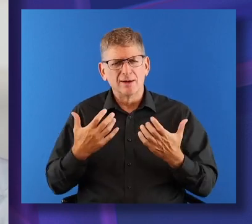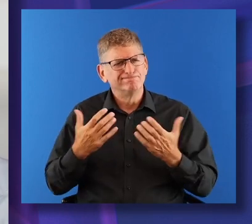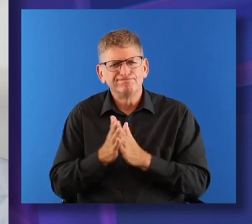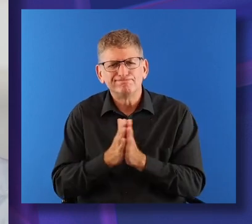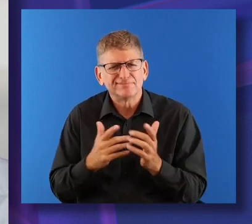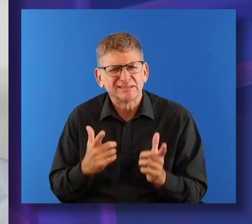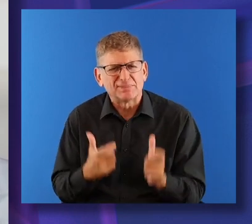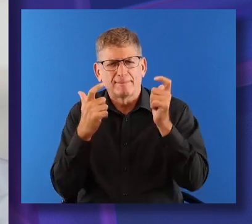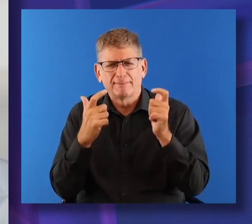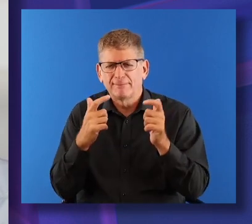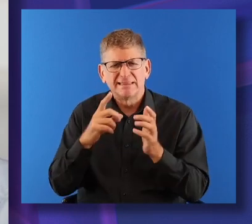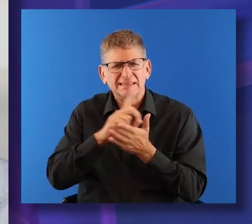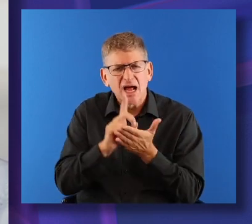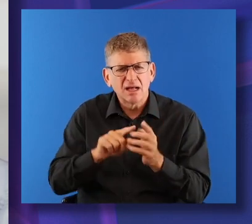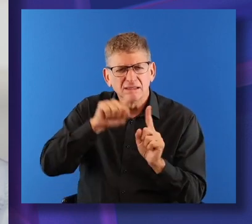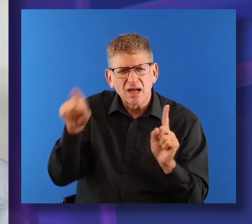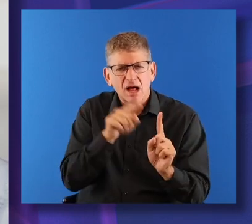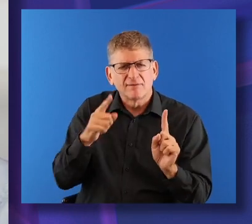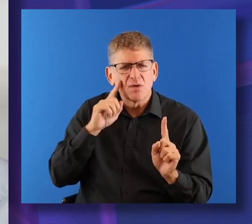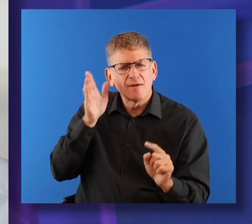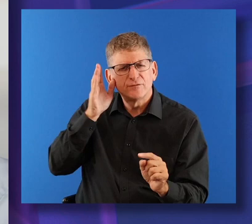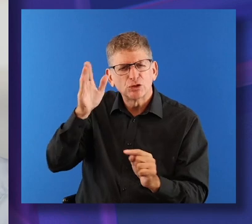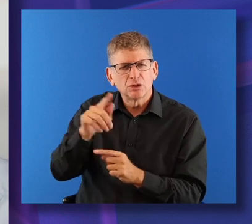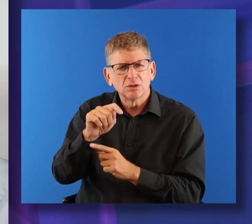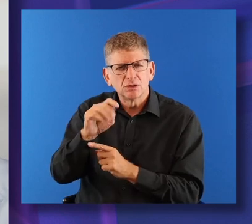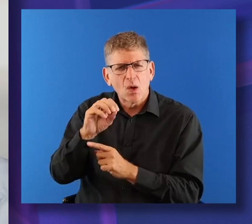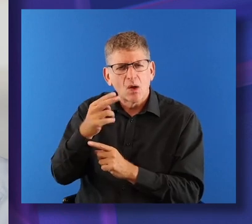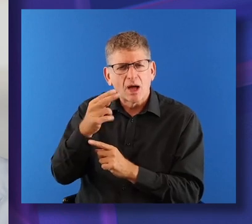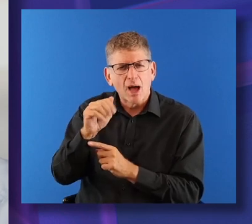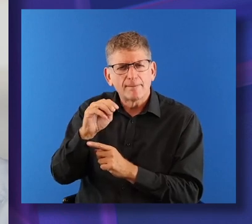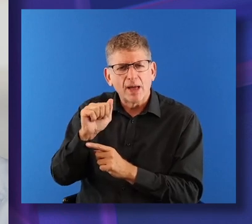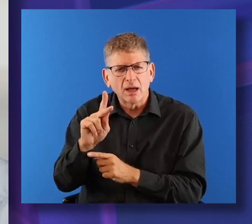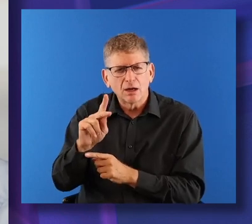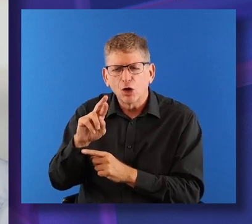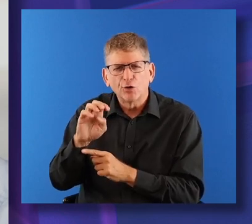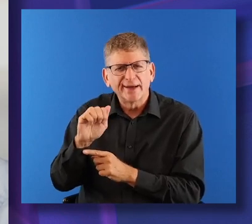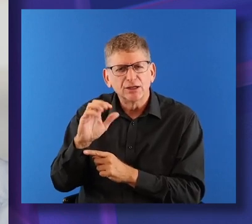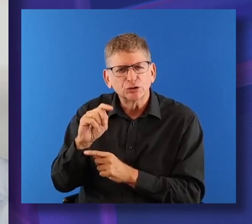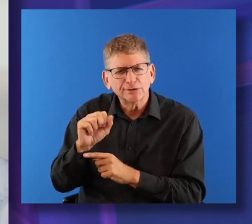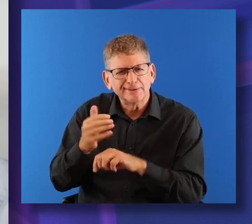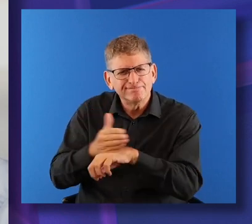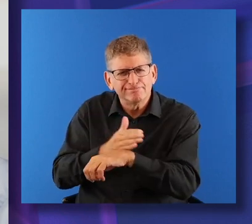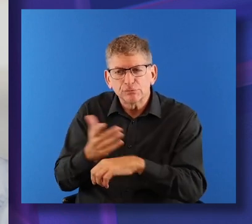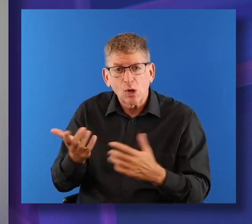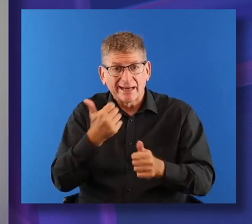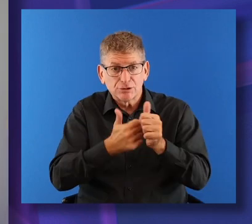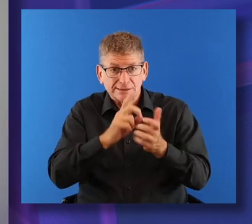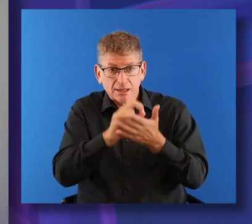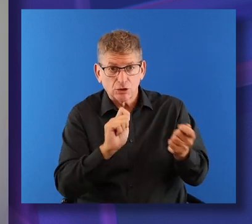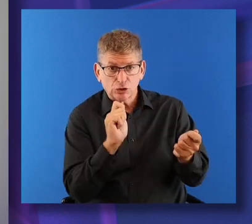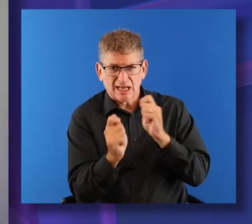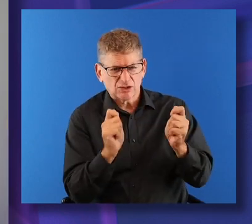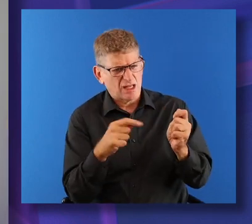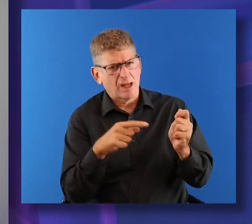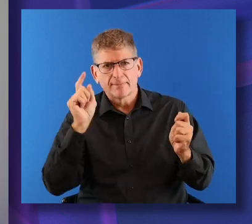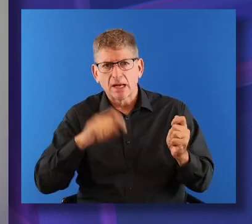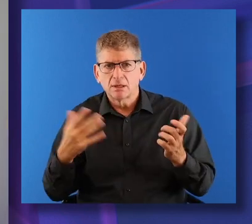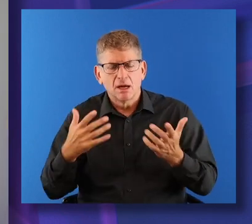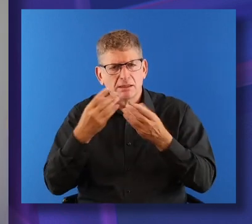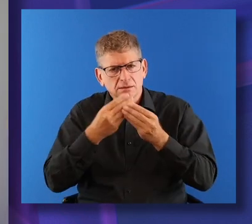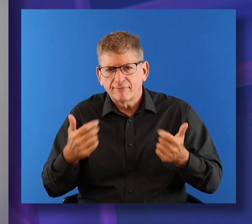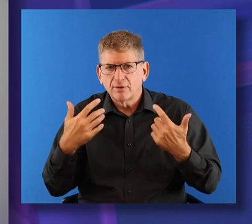reactors. For every design change, one must solve very expensive partial differential equations